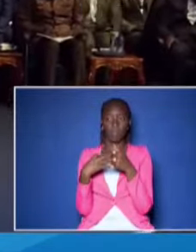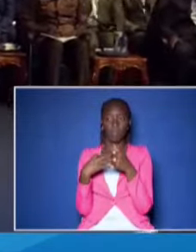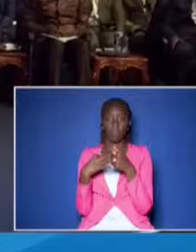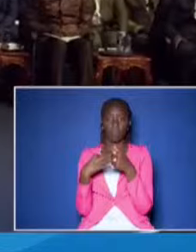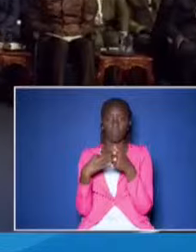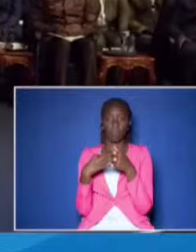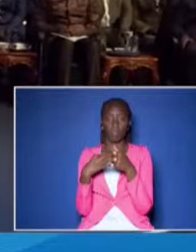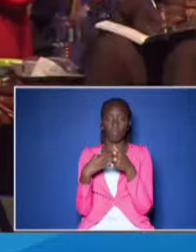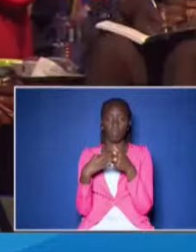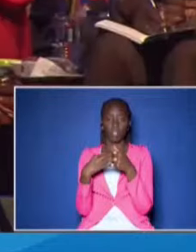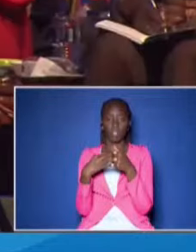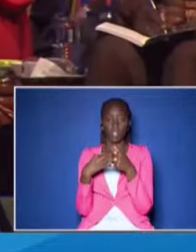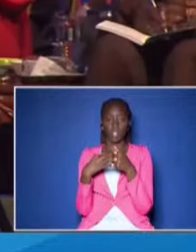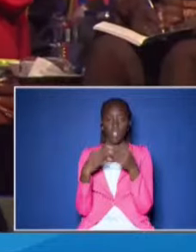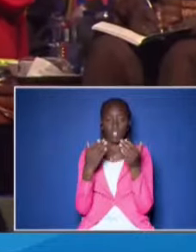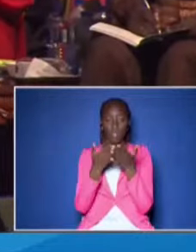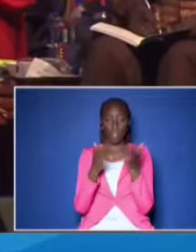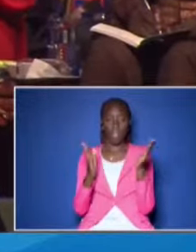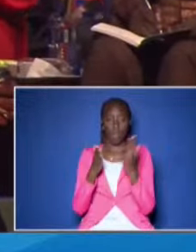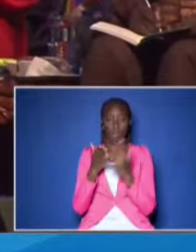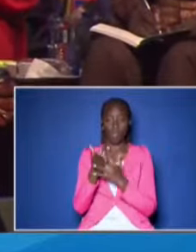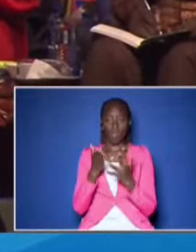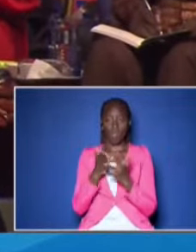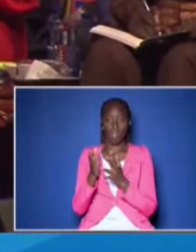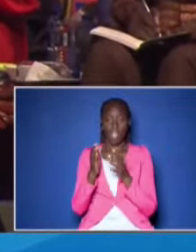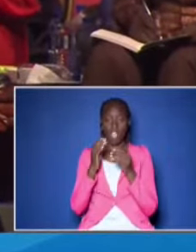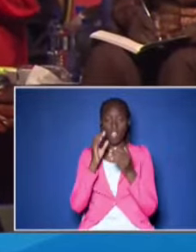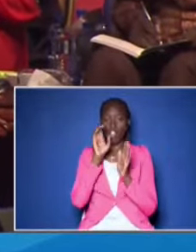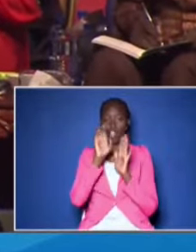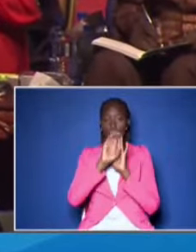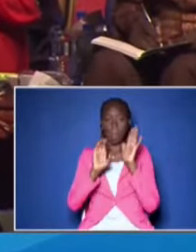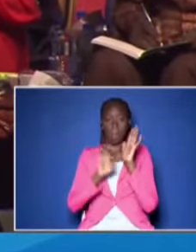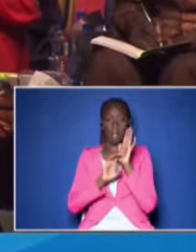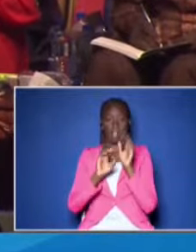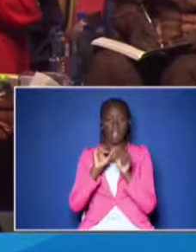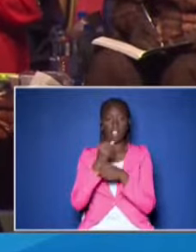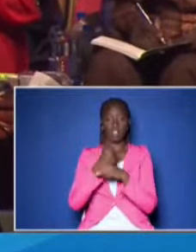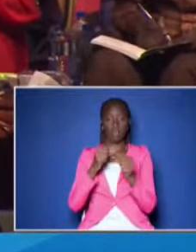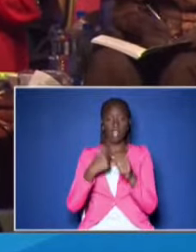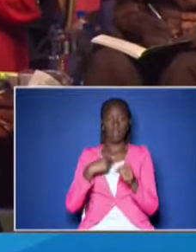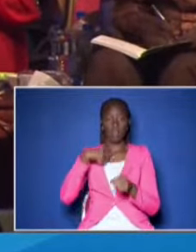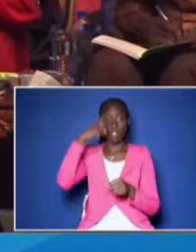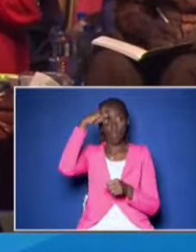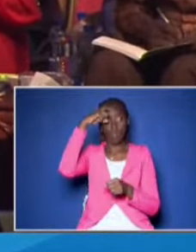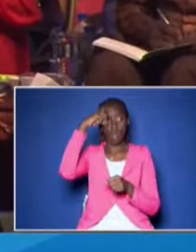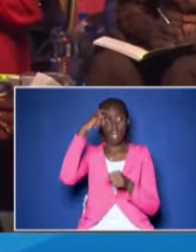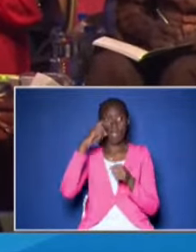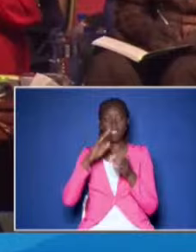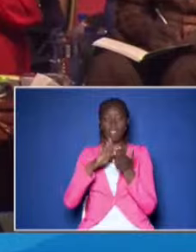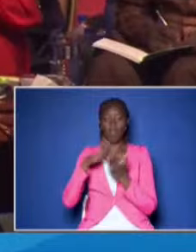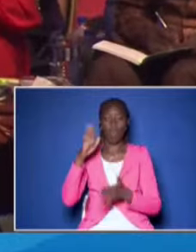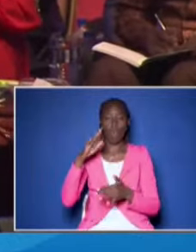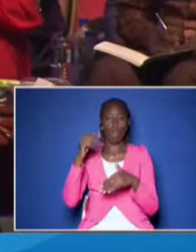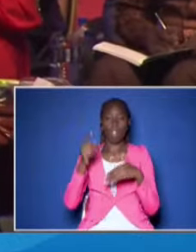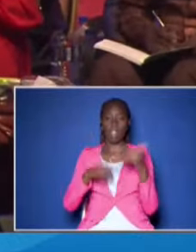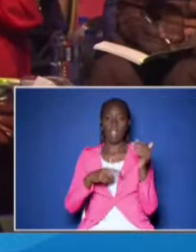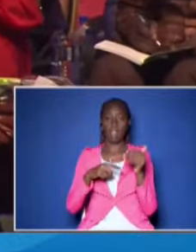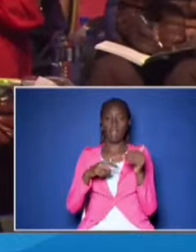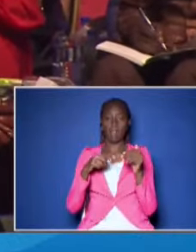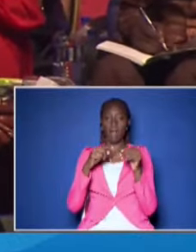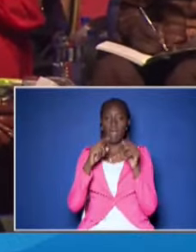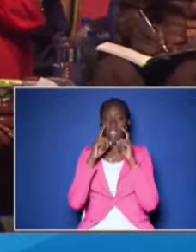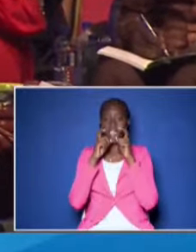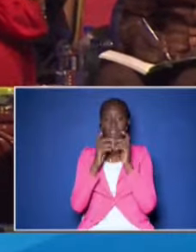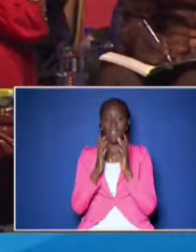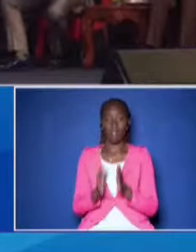98 thou through thy Commandments has made me wiser than mine enemies